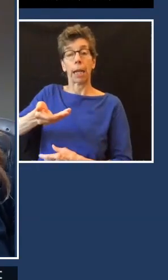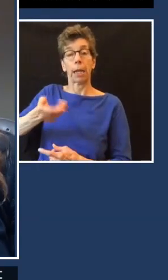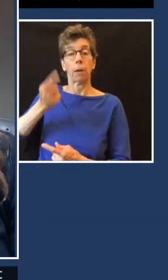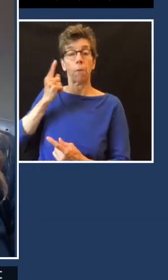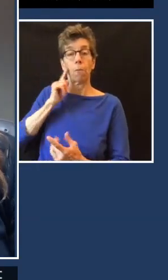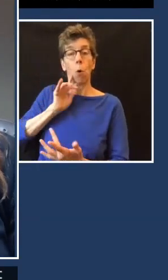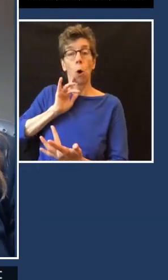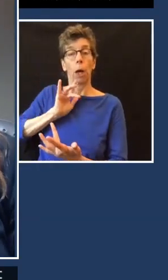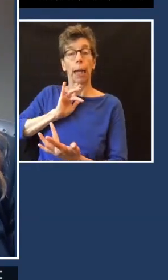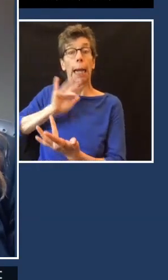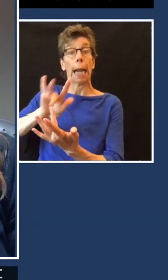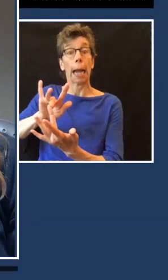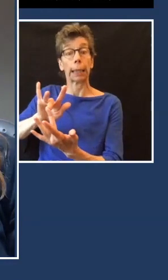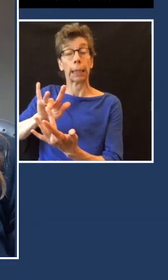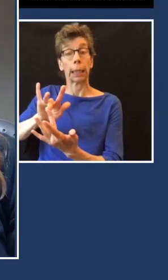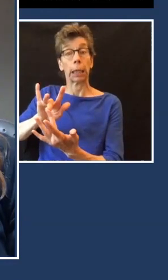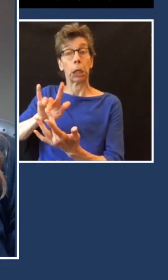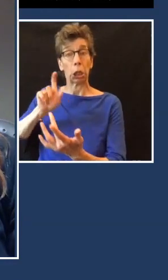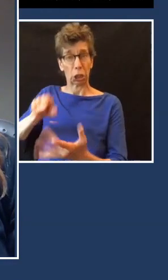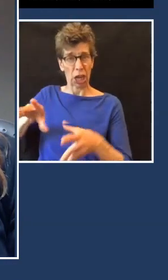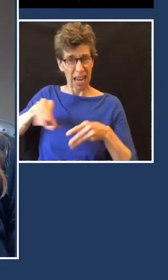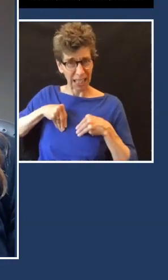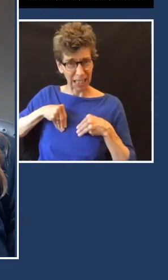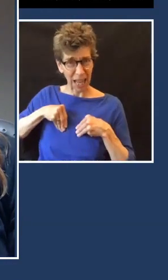don't personally know them?